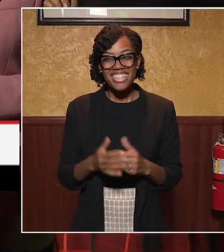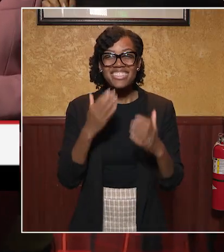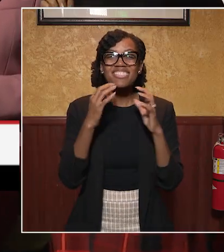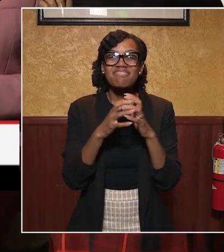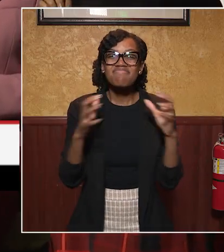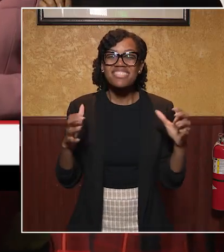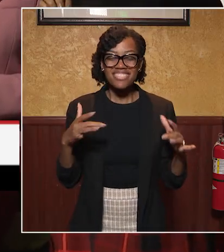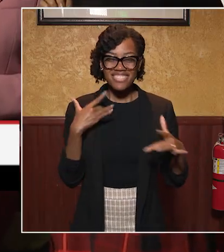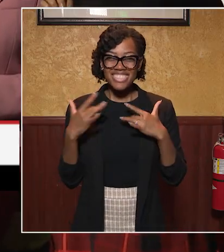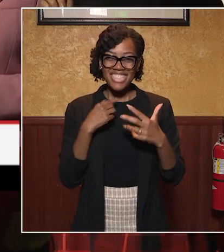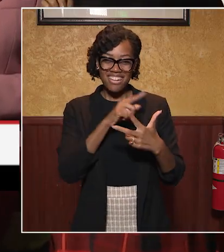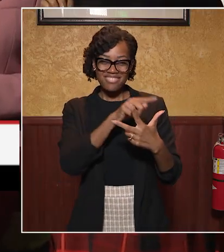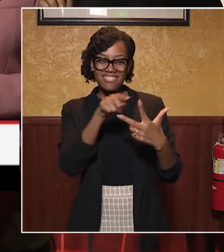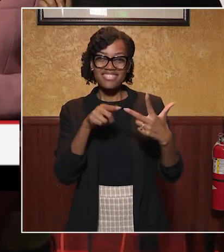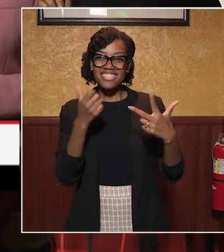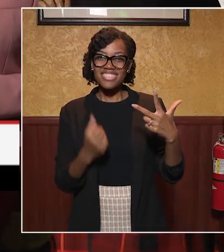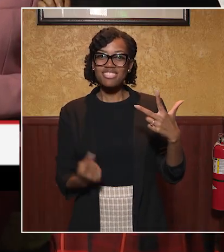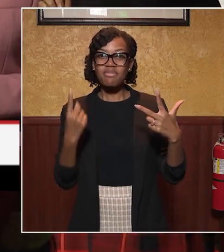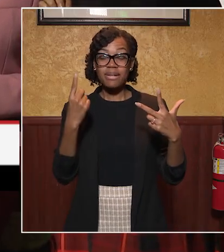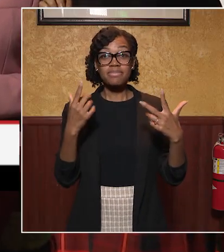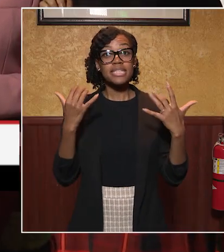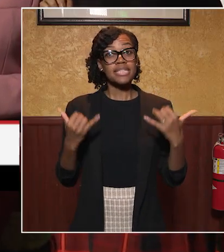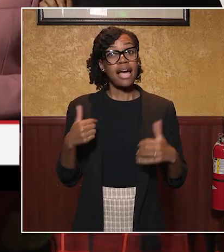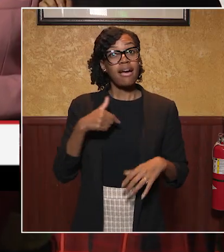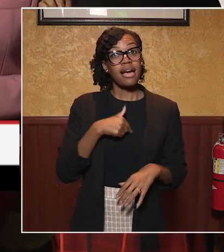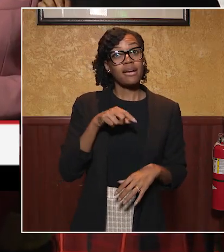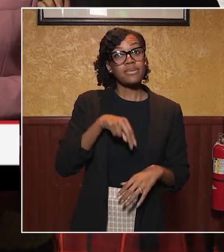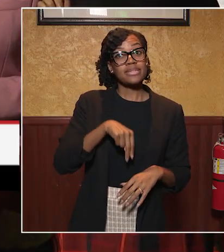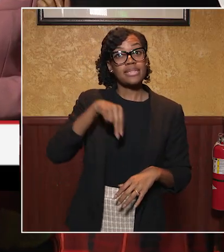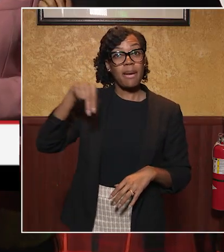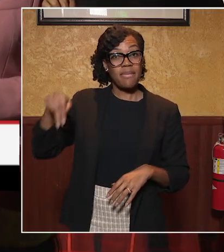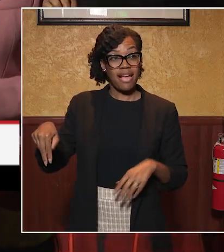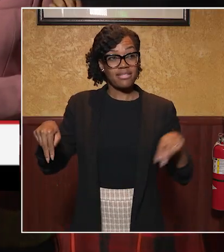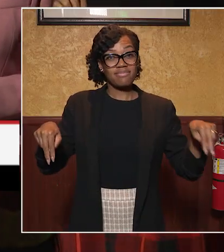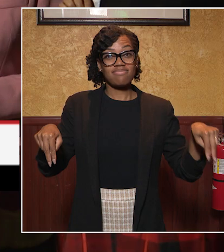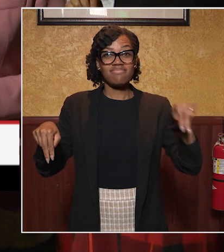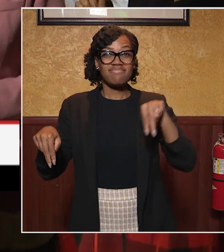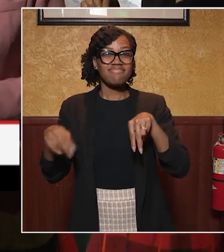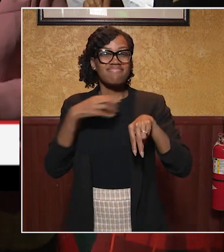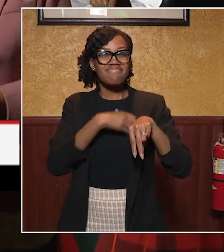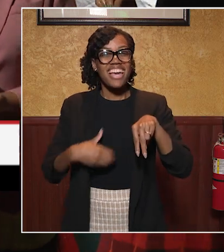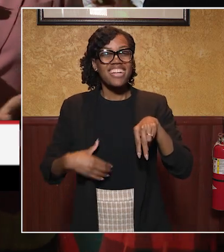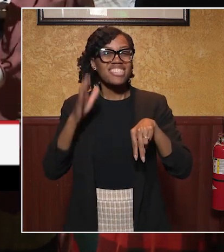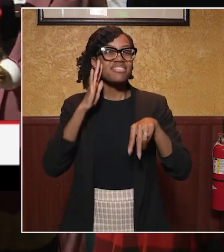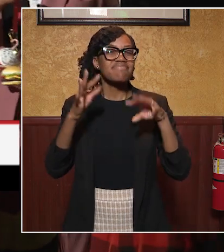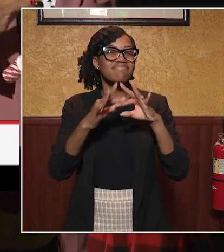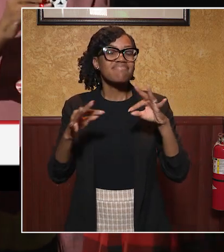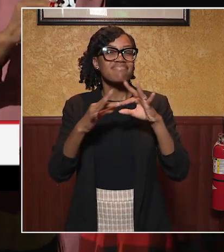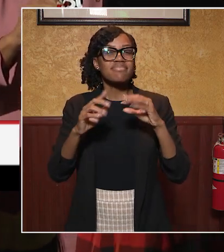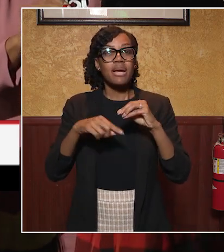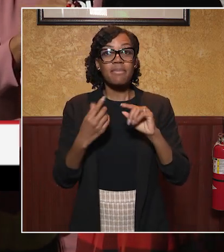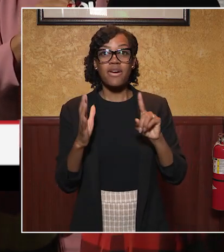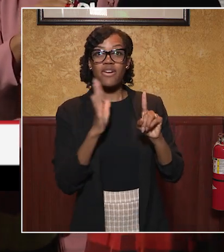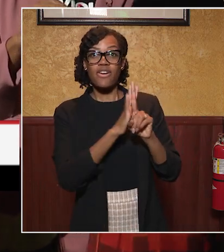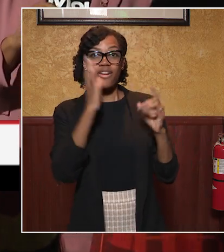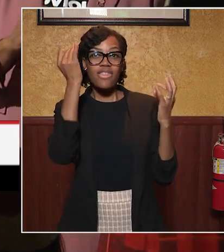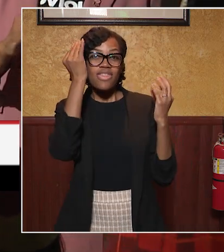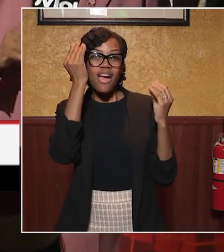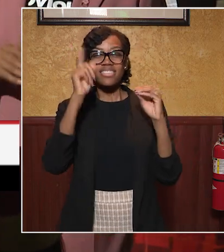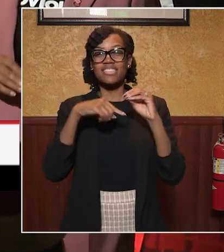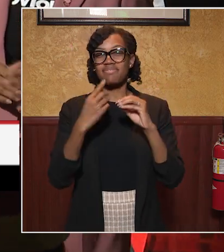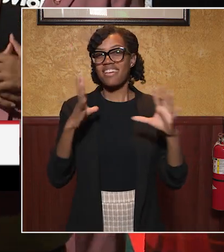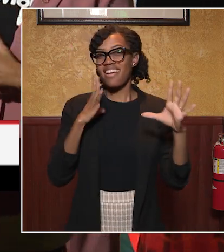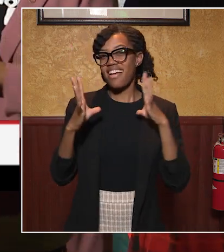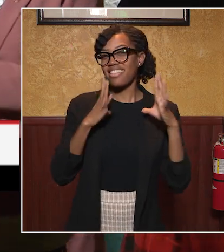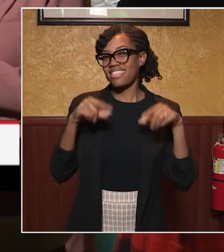those enhancements. And I'm going to step out of the way here, and I'm going to ask our mayor, Muriel Bowser, to say a little bit more about her thoughts about the